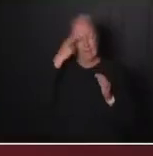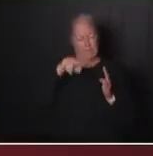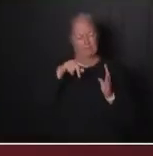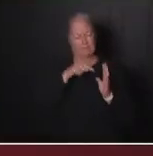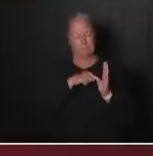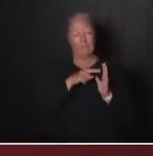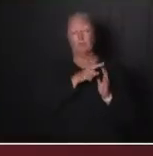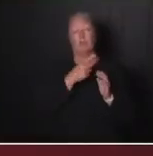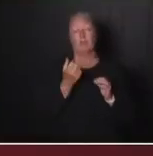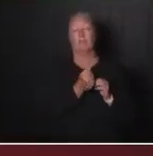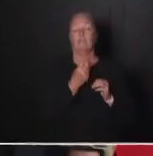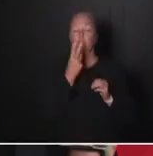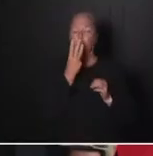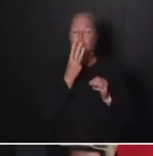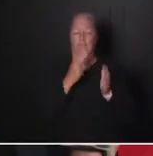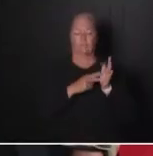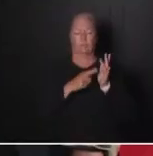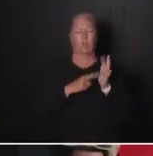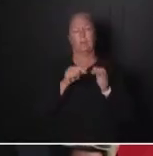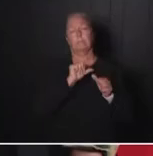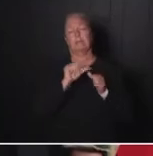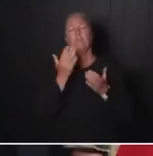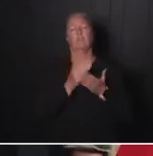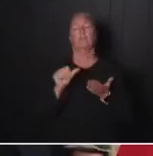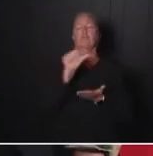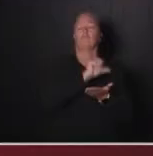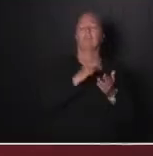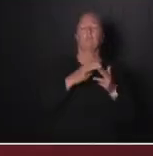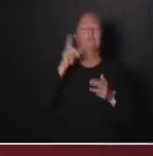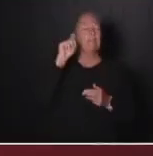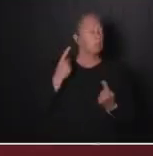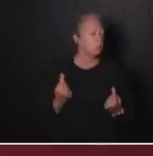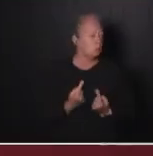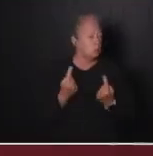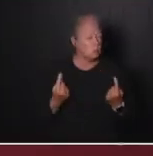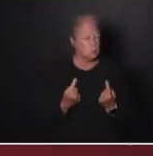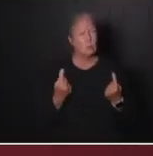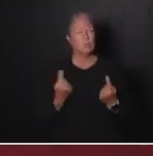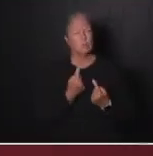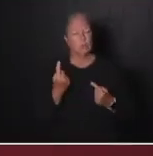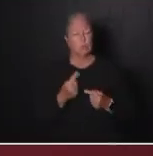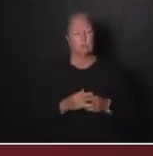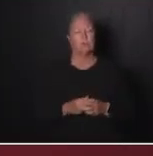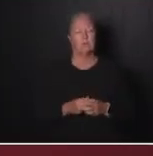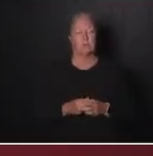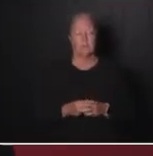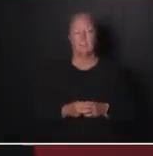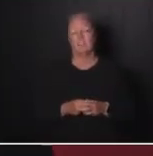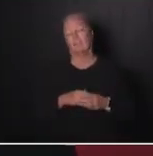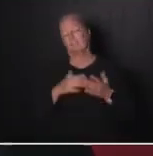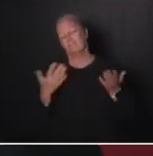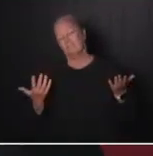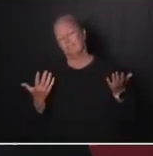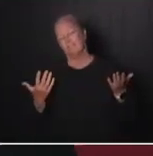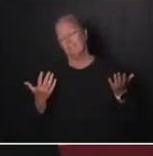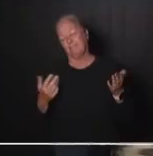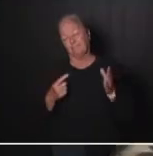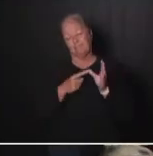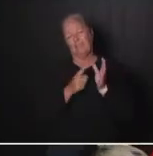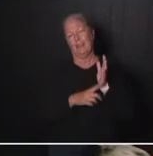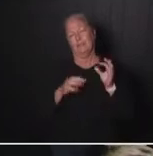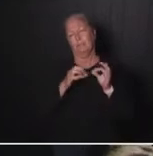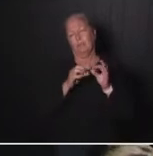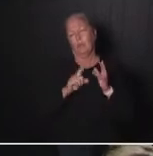you had to give three votes for best on ground today... I think Albo does get the three votes. of course, apart from